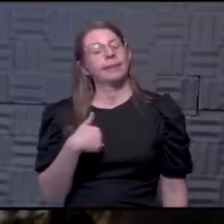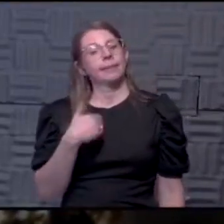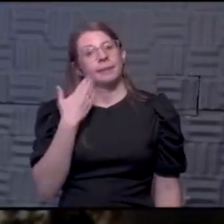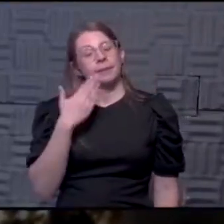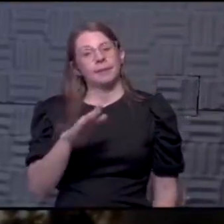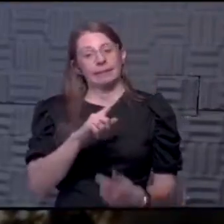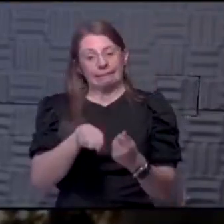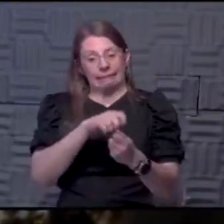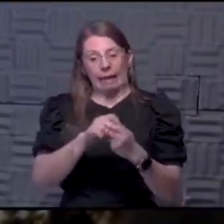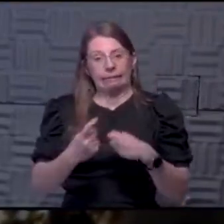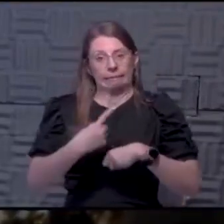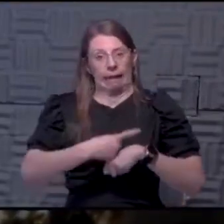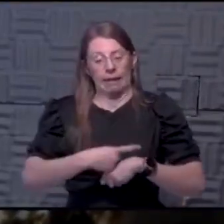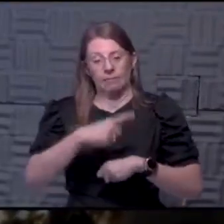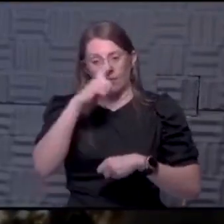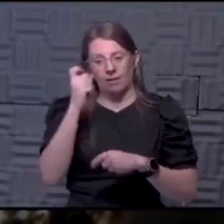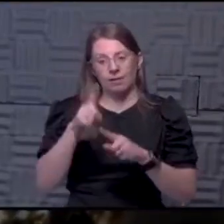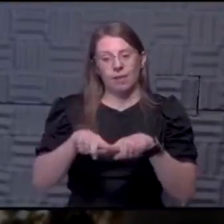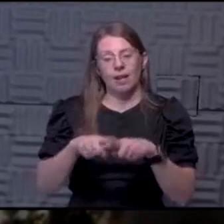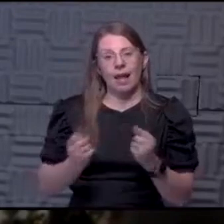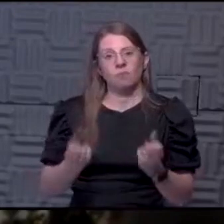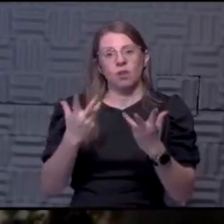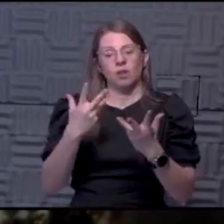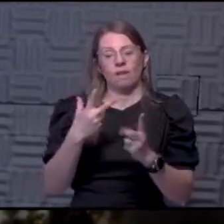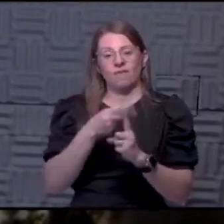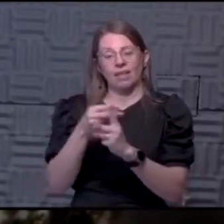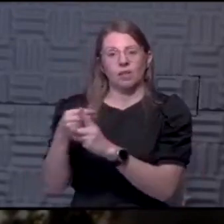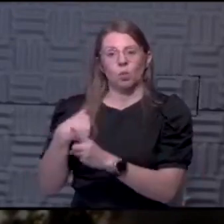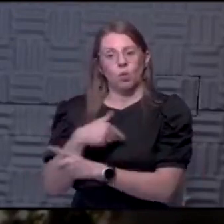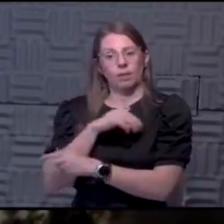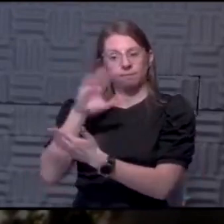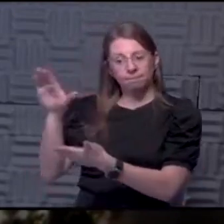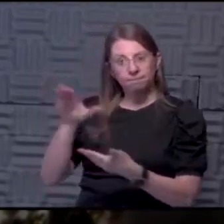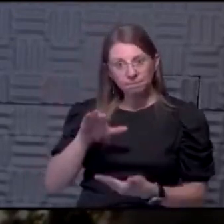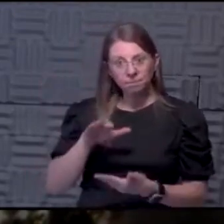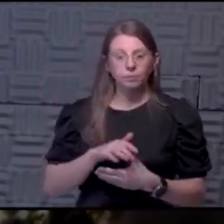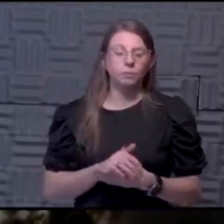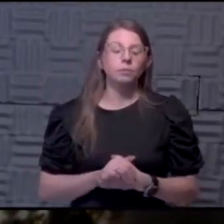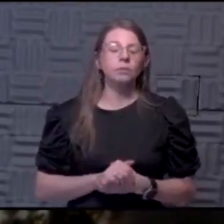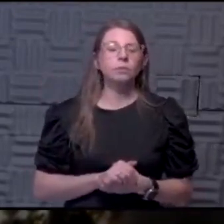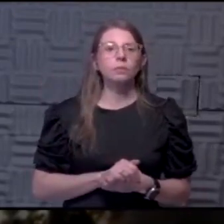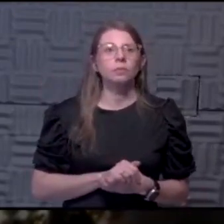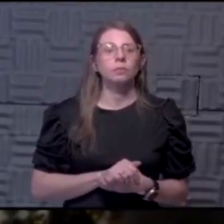about the exact date because it depends on how much vaccine we get in. So we've